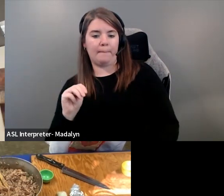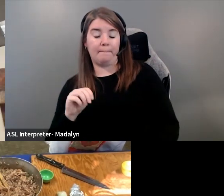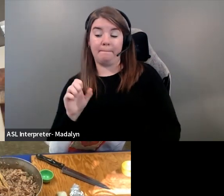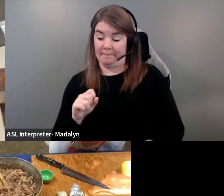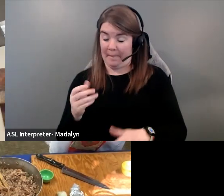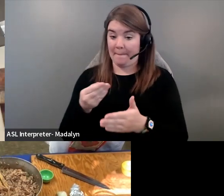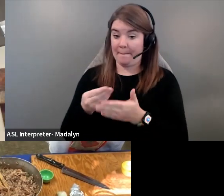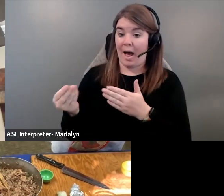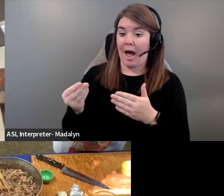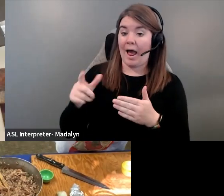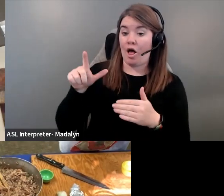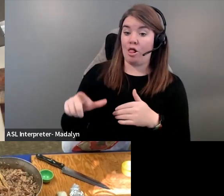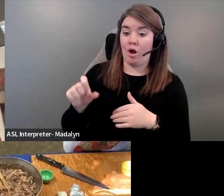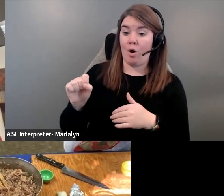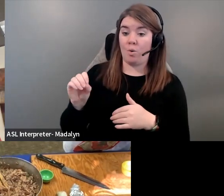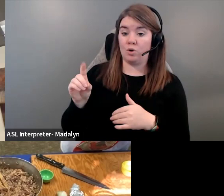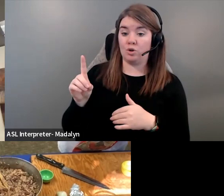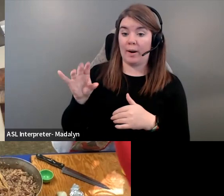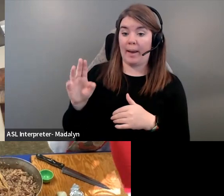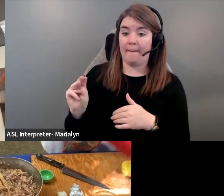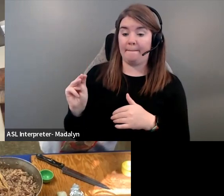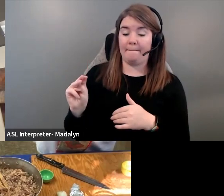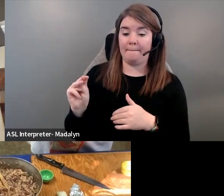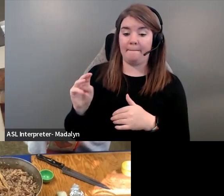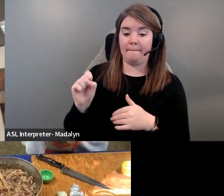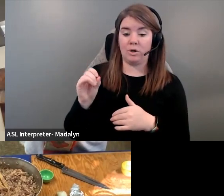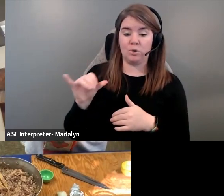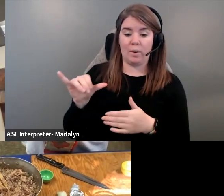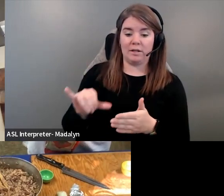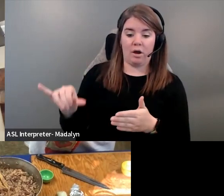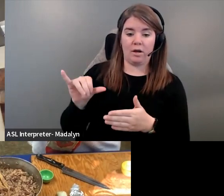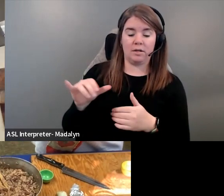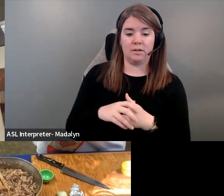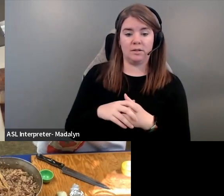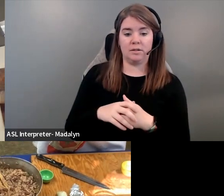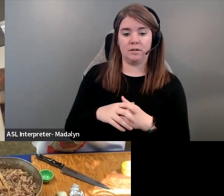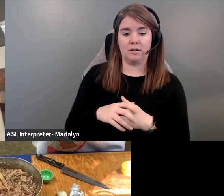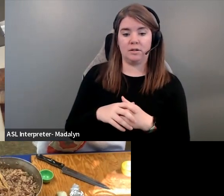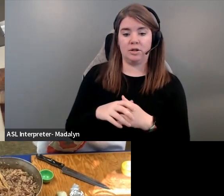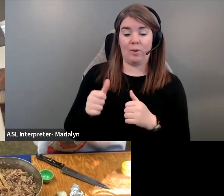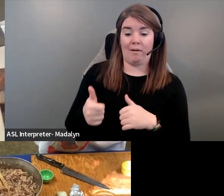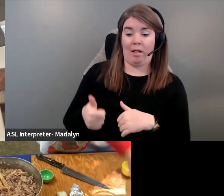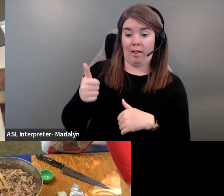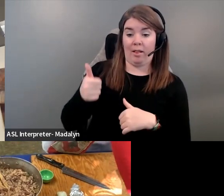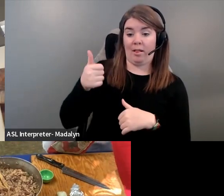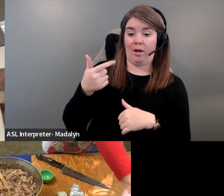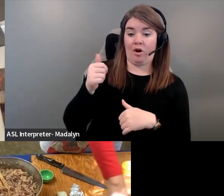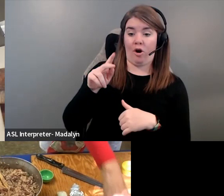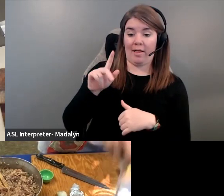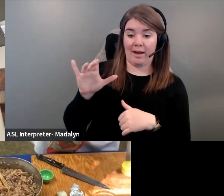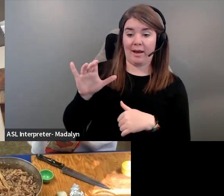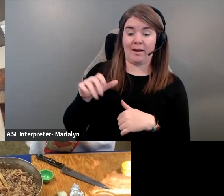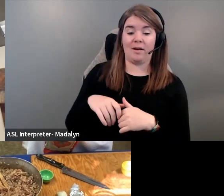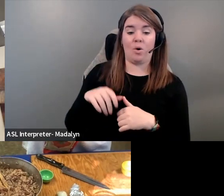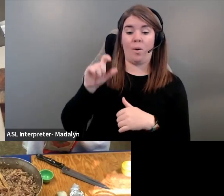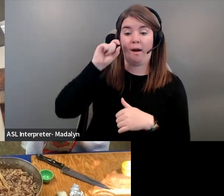sodium soy sauce. I would kick up the garlic powder. You can add onion powder as well, and then just